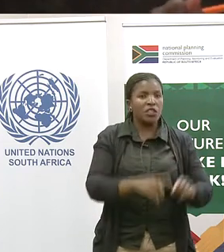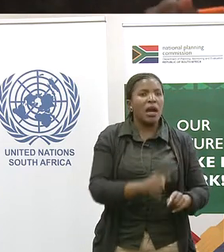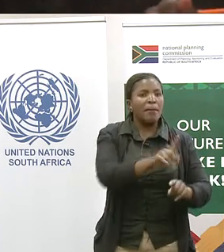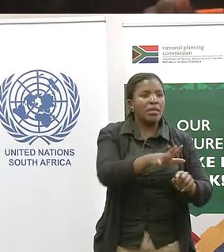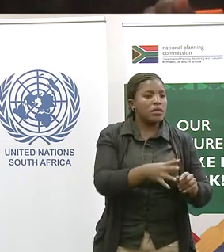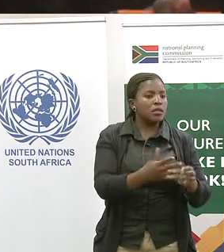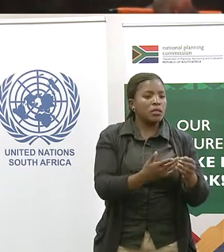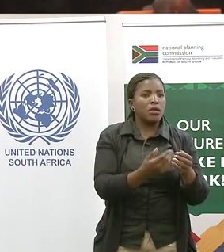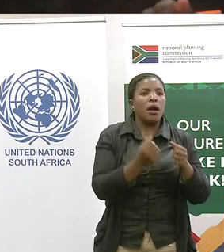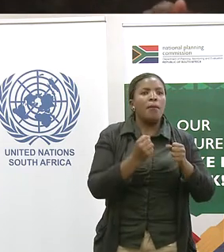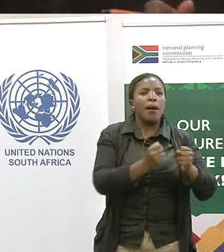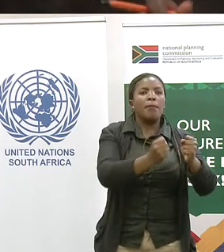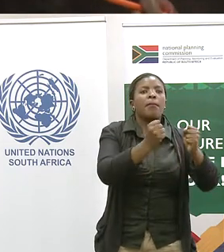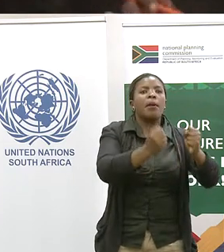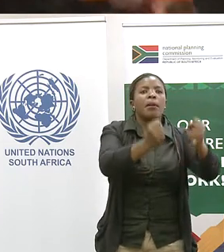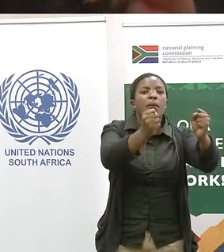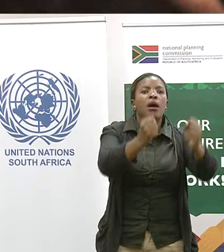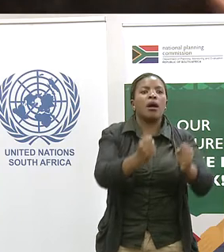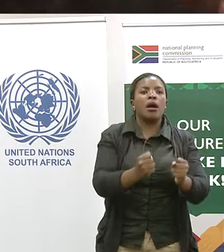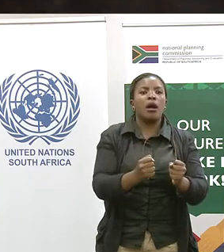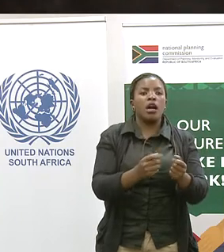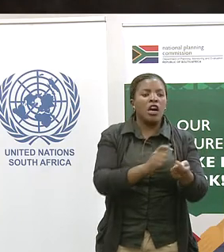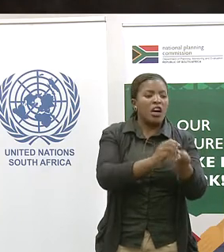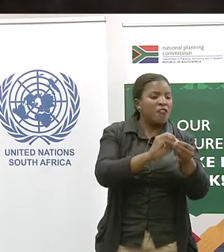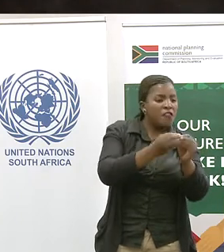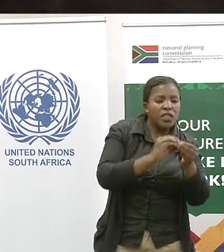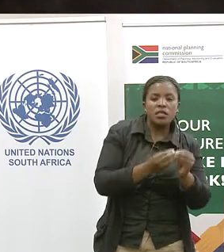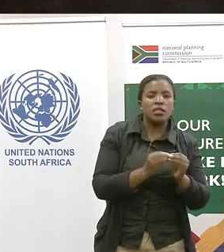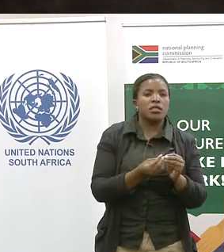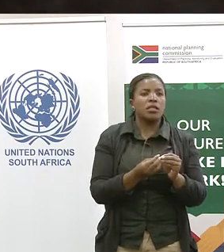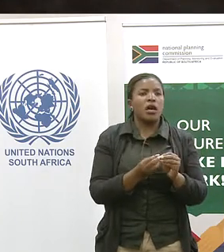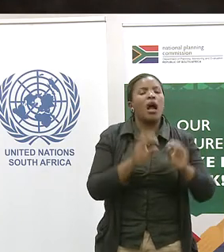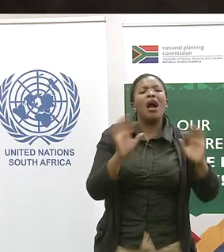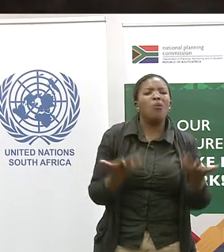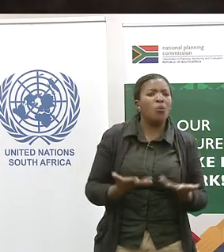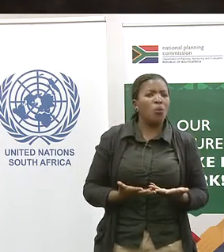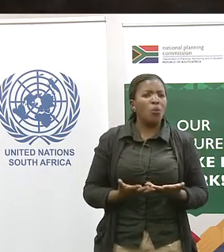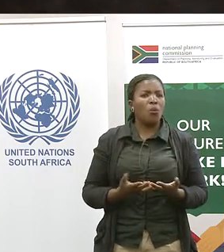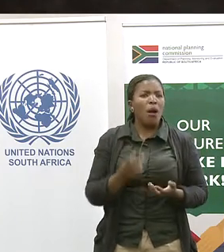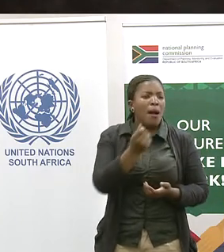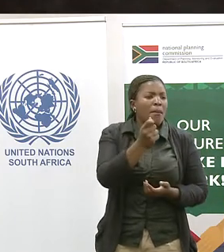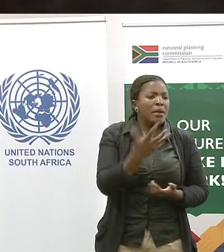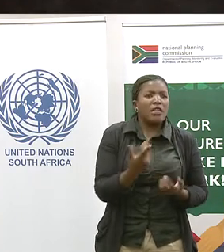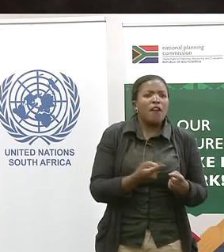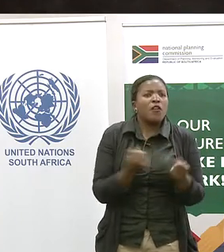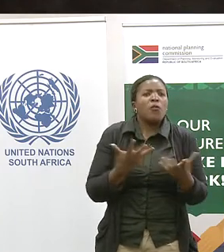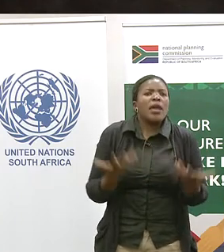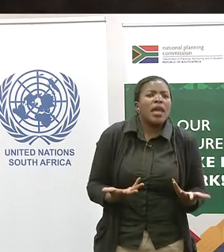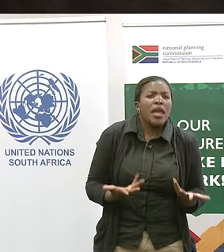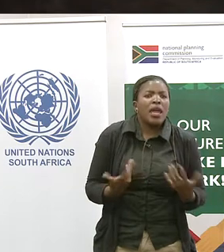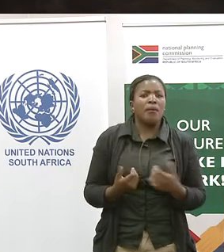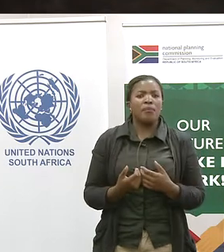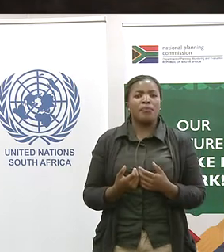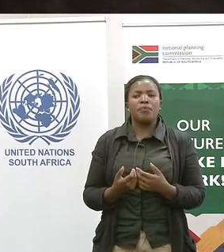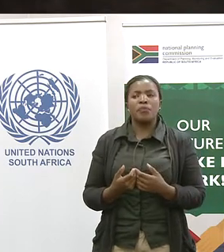Which money? So, and the social